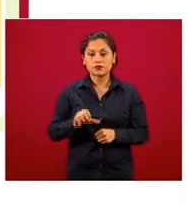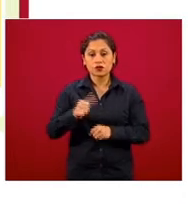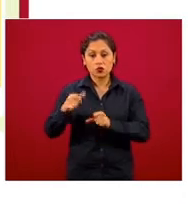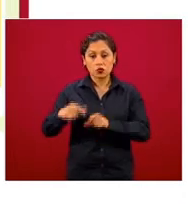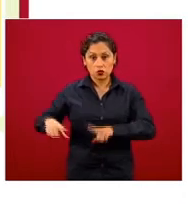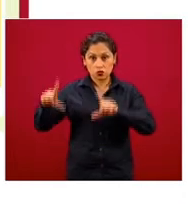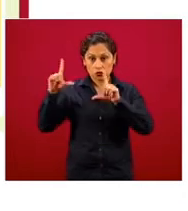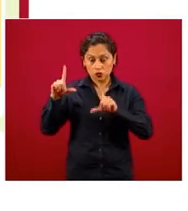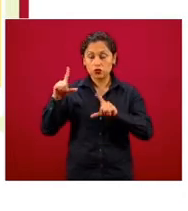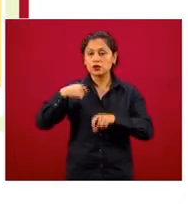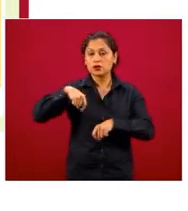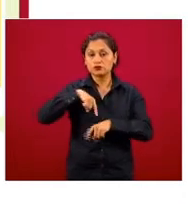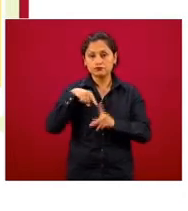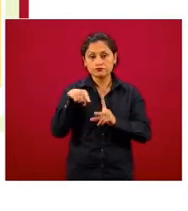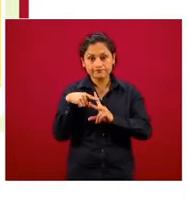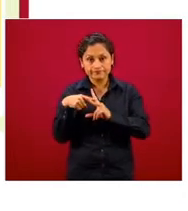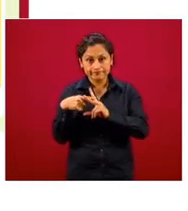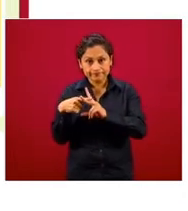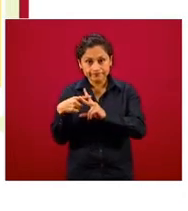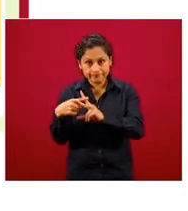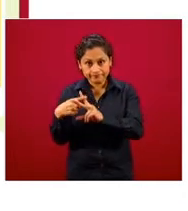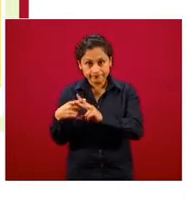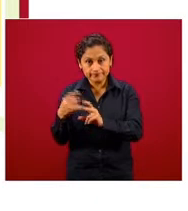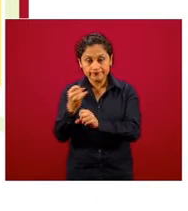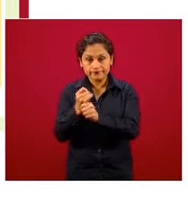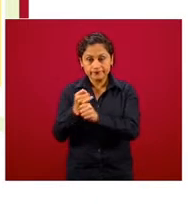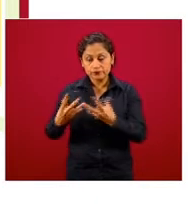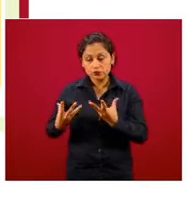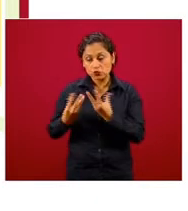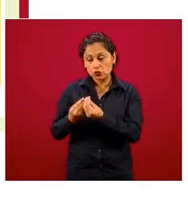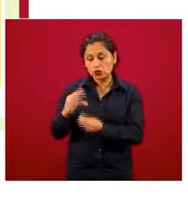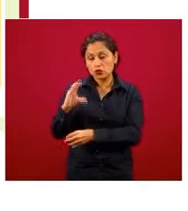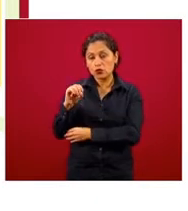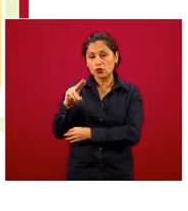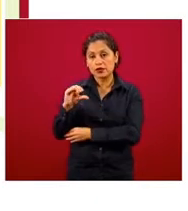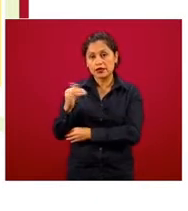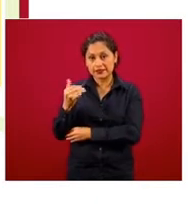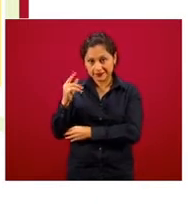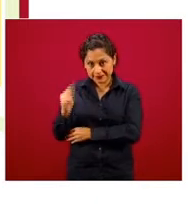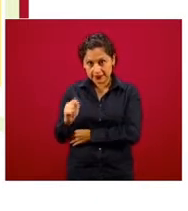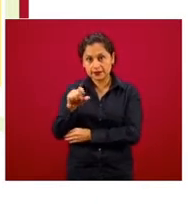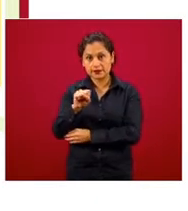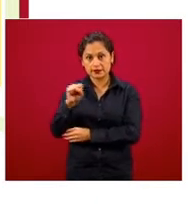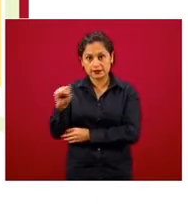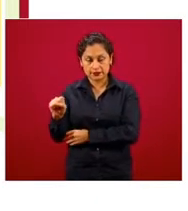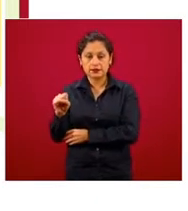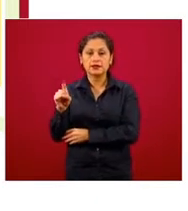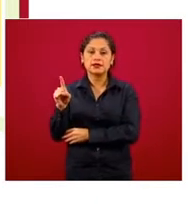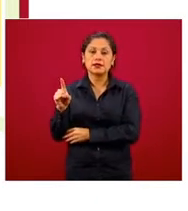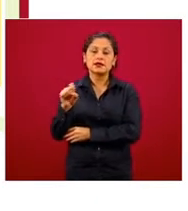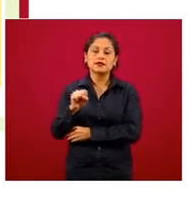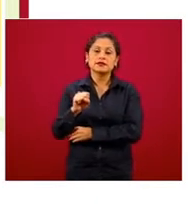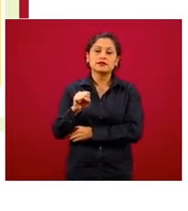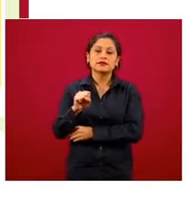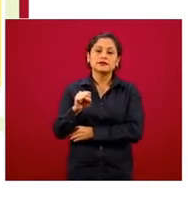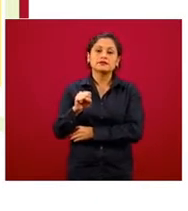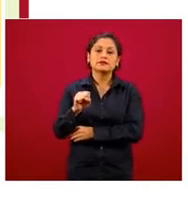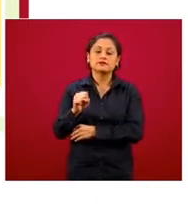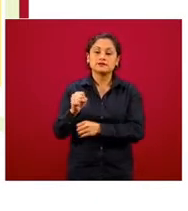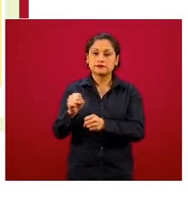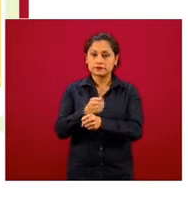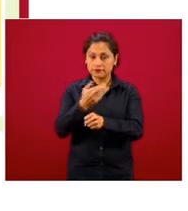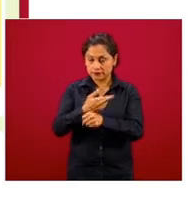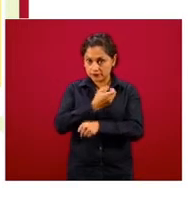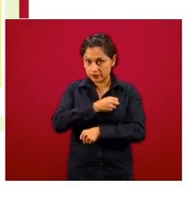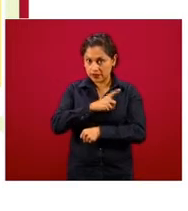continuing to look at this. With an epidemiological monitoring model that we've been using with CONACYT and the Ministry